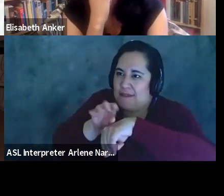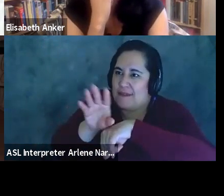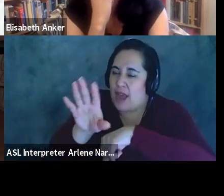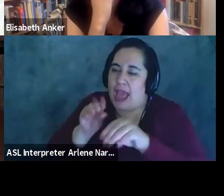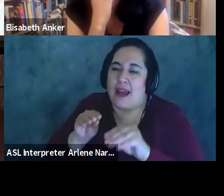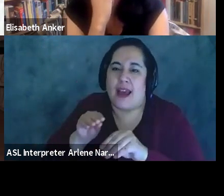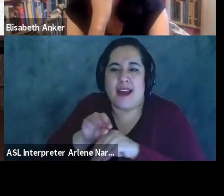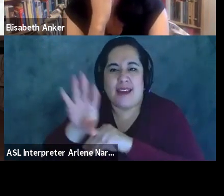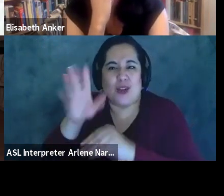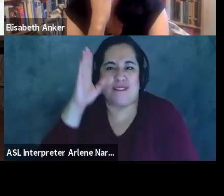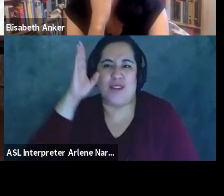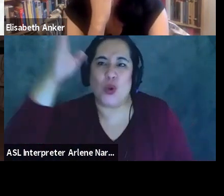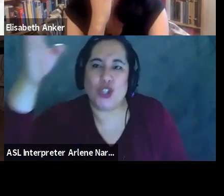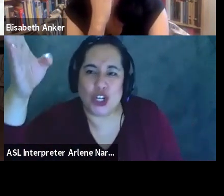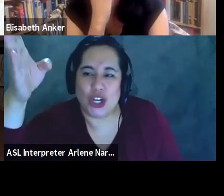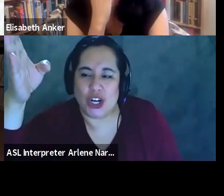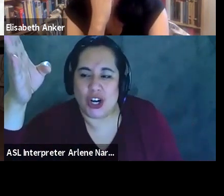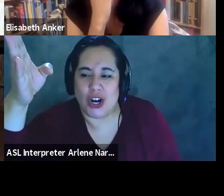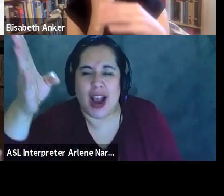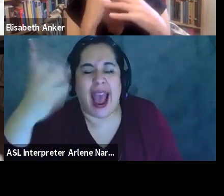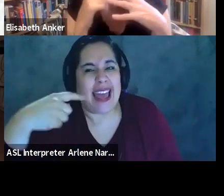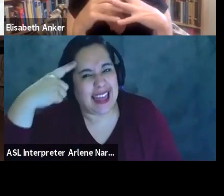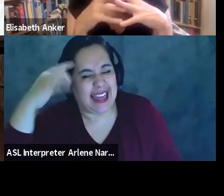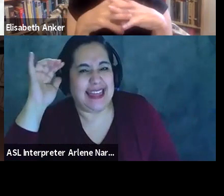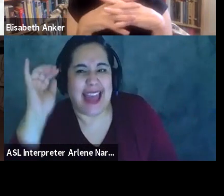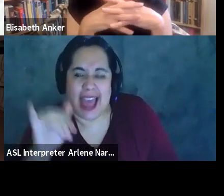And this, I think, is at the heart of